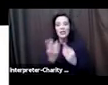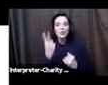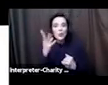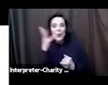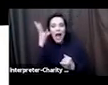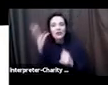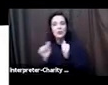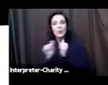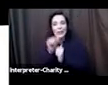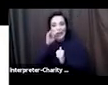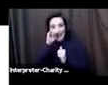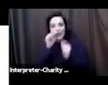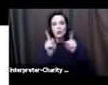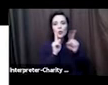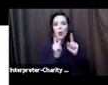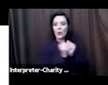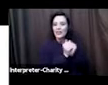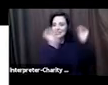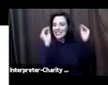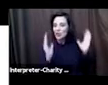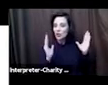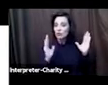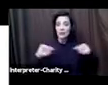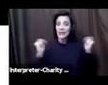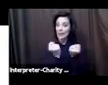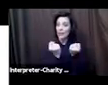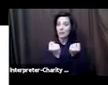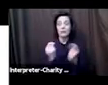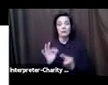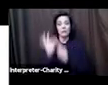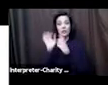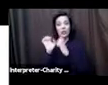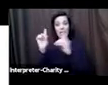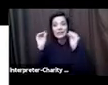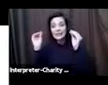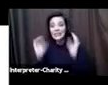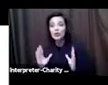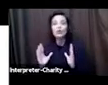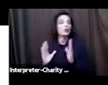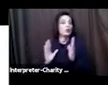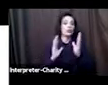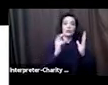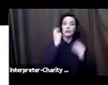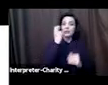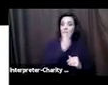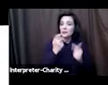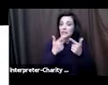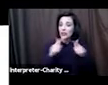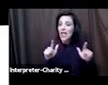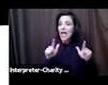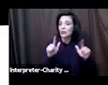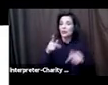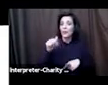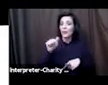to a teacher. And so everyone's part of this team, the family, the special education teacher, special instructor, the speech language pathologist,